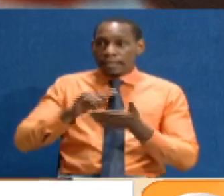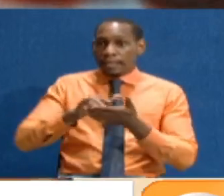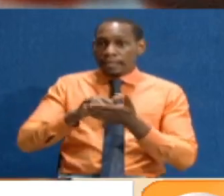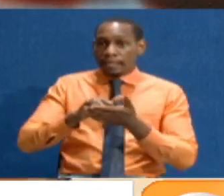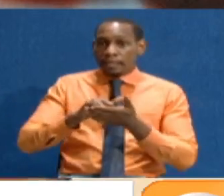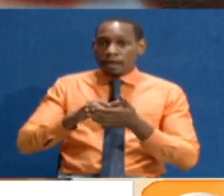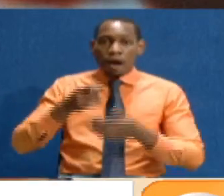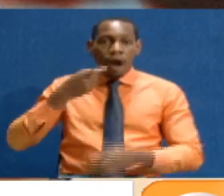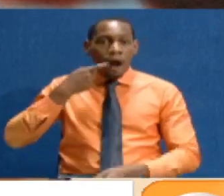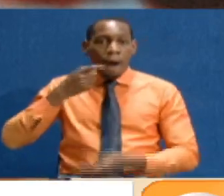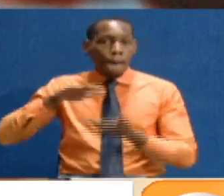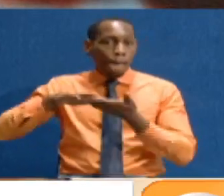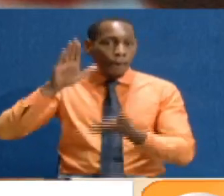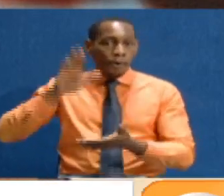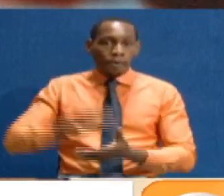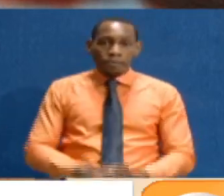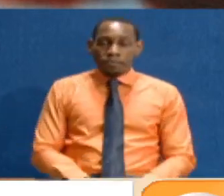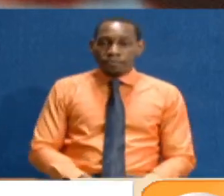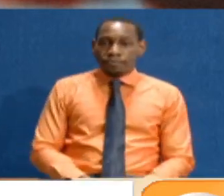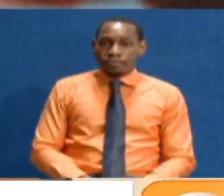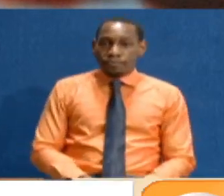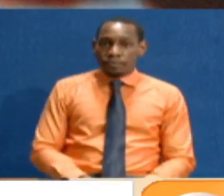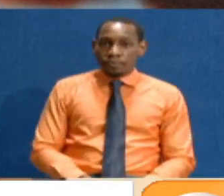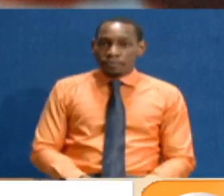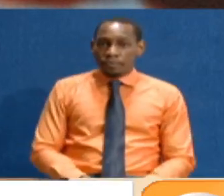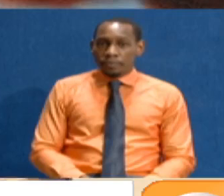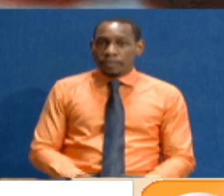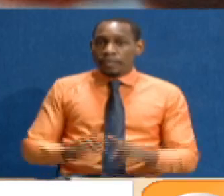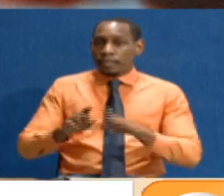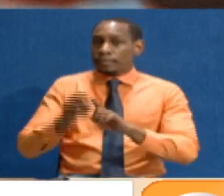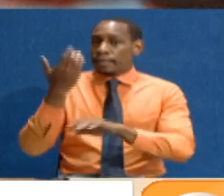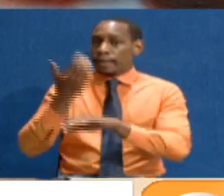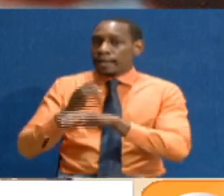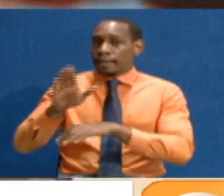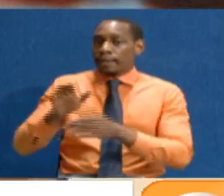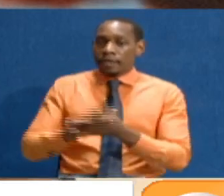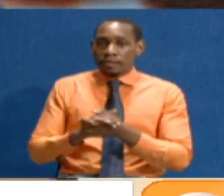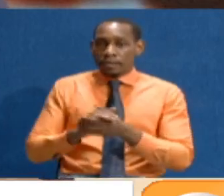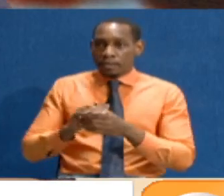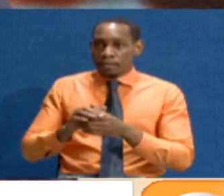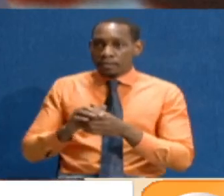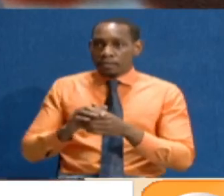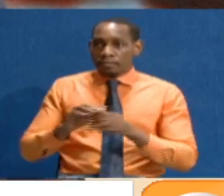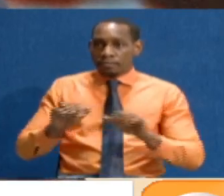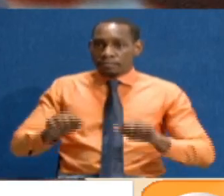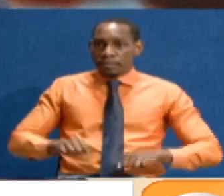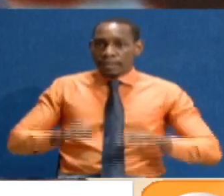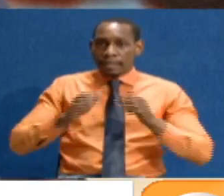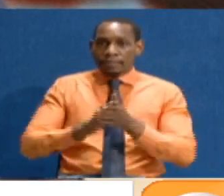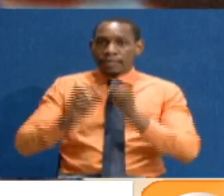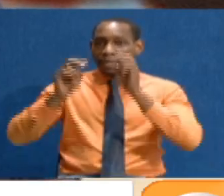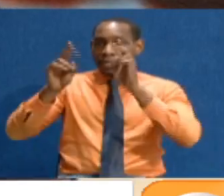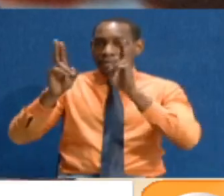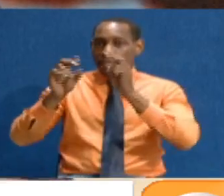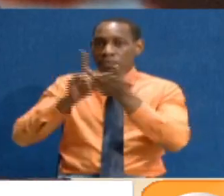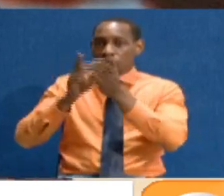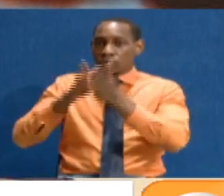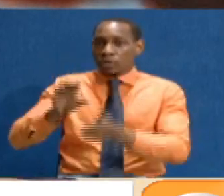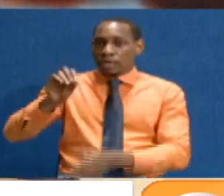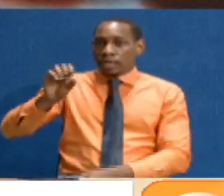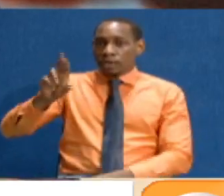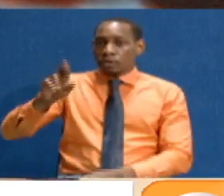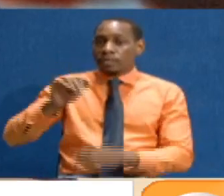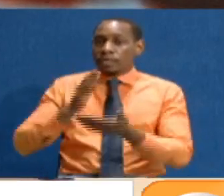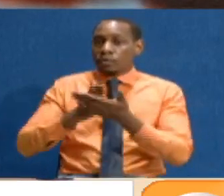them be addicted more to the drugs, and it's very hard for them to come out. The issues Dr. Oscar is raising are pertinent.